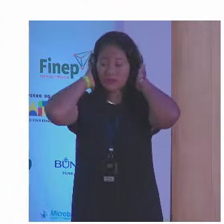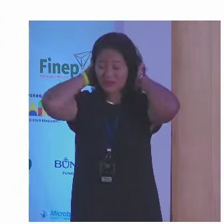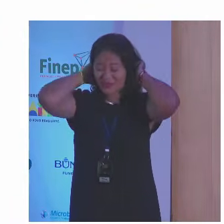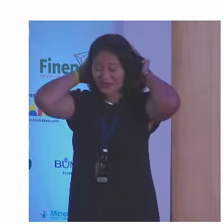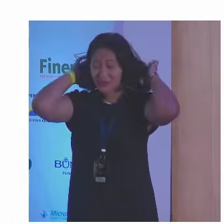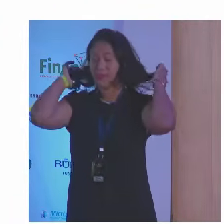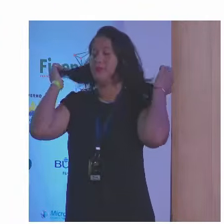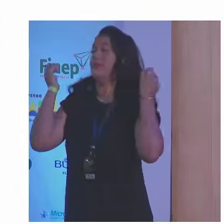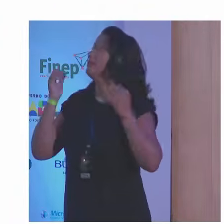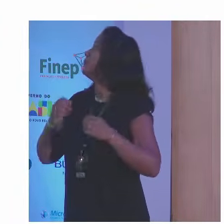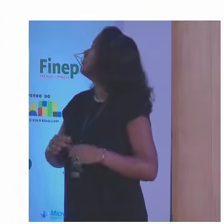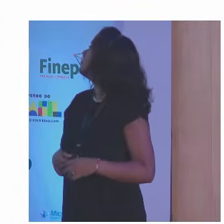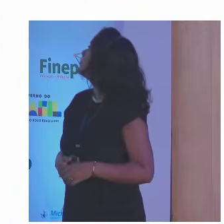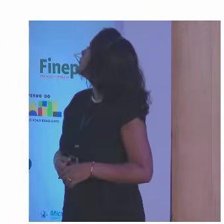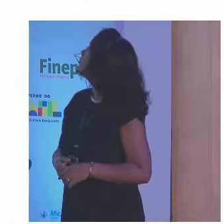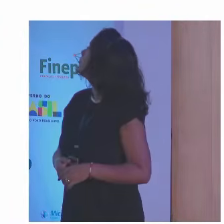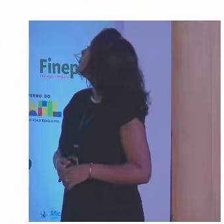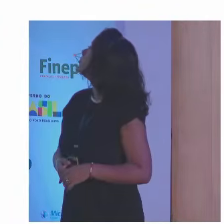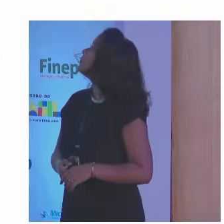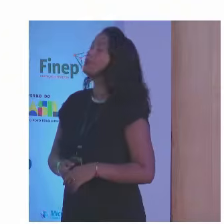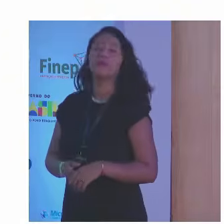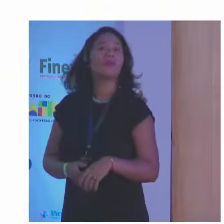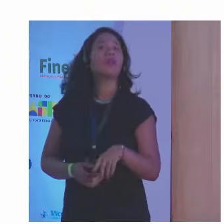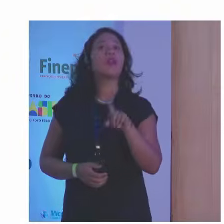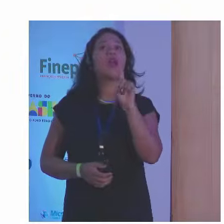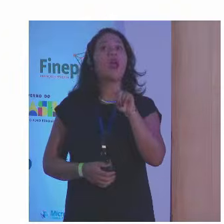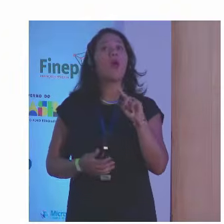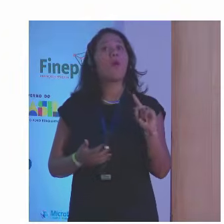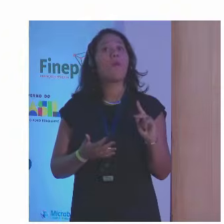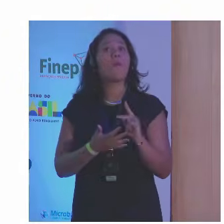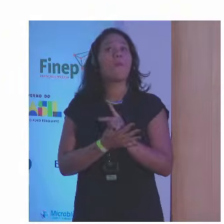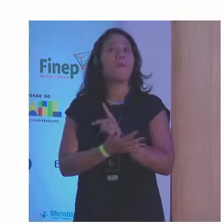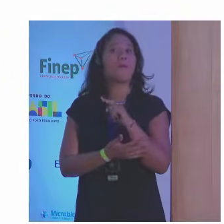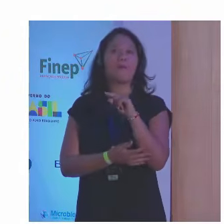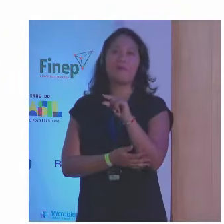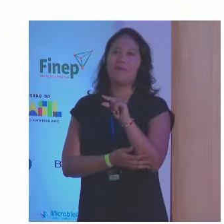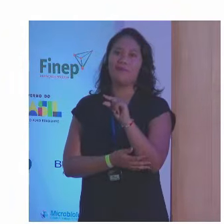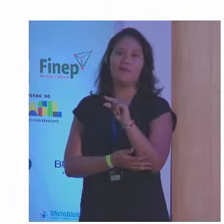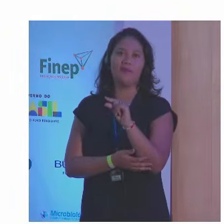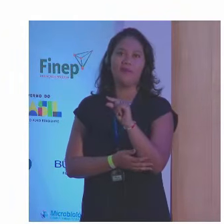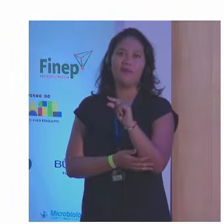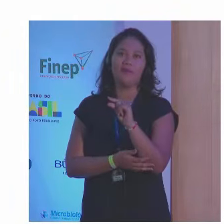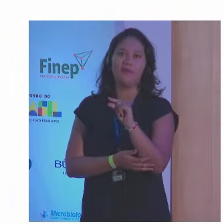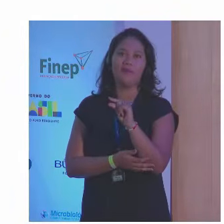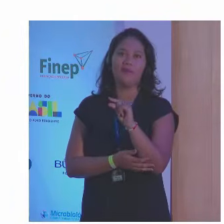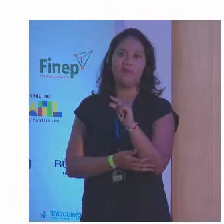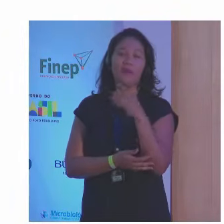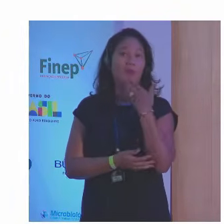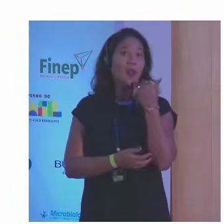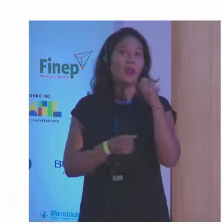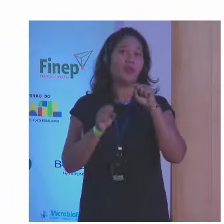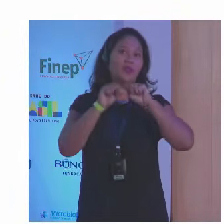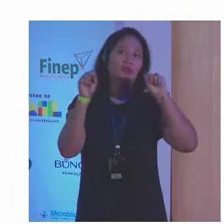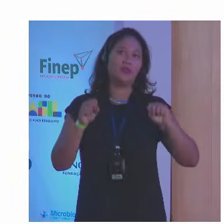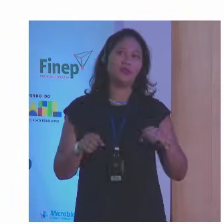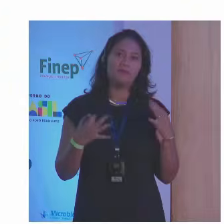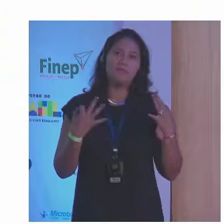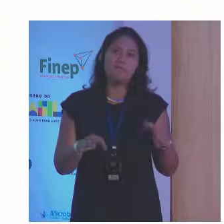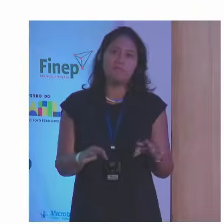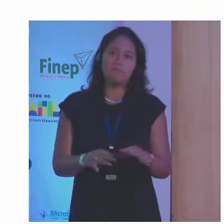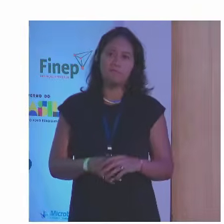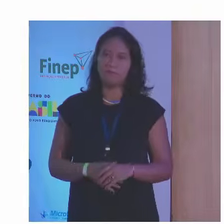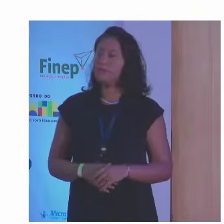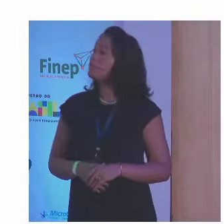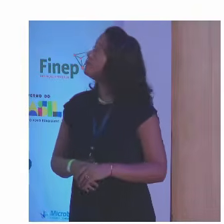mean, the error is the minimum. This is the answerable mean, meaning that it's the beauty of science. If you